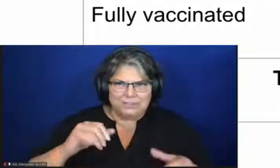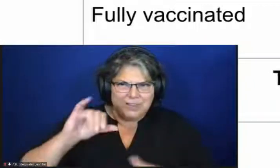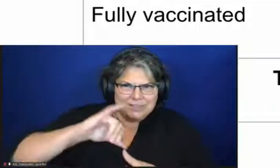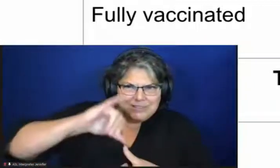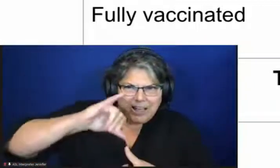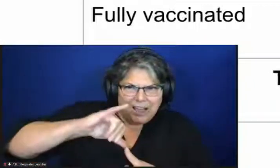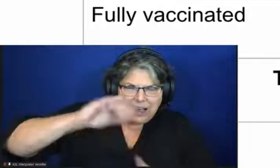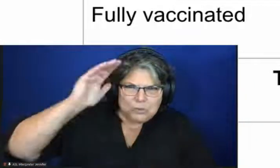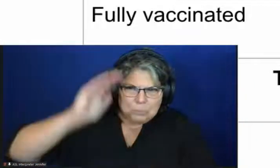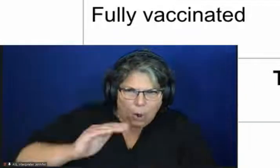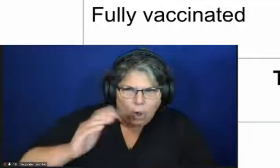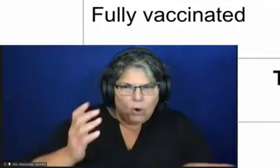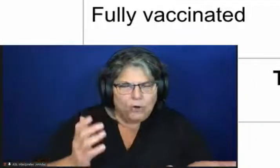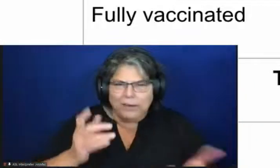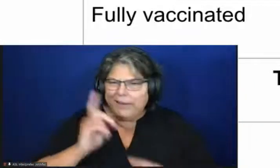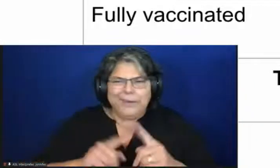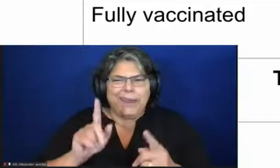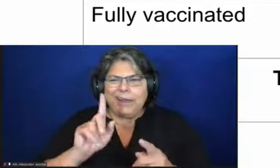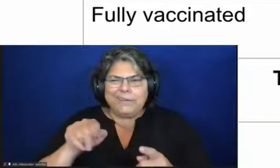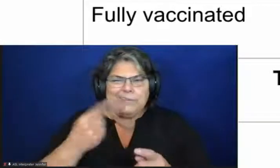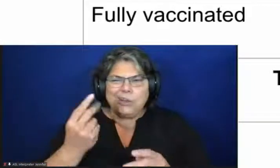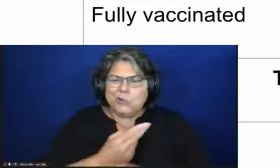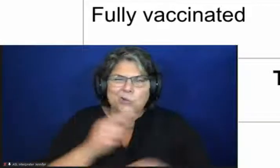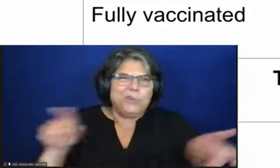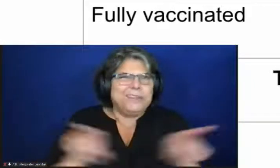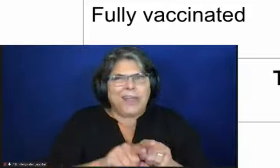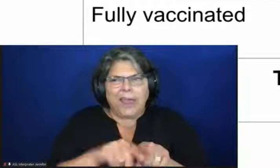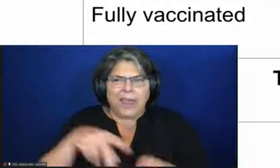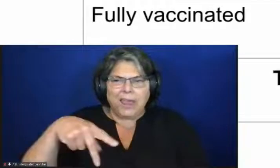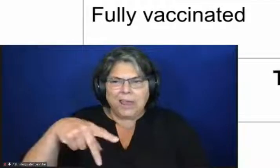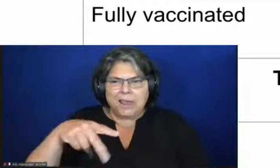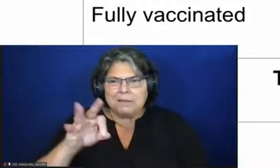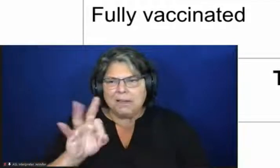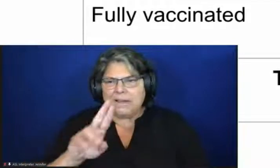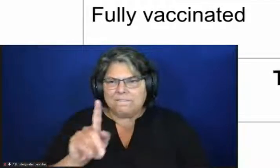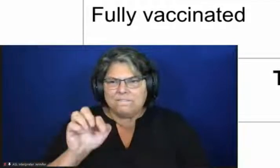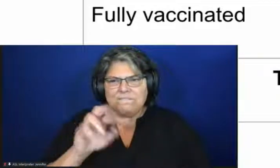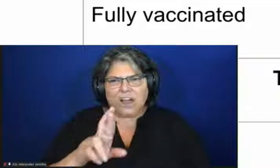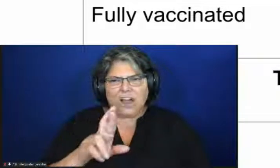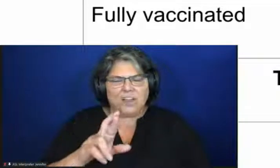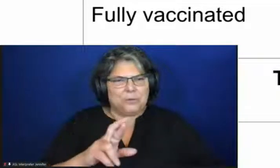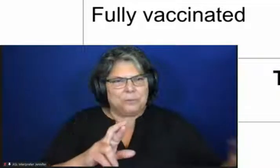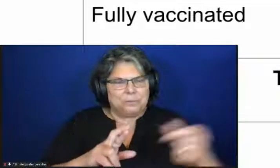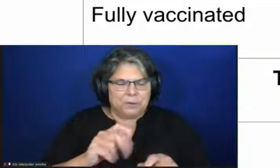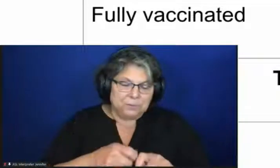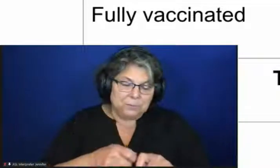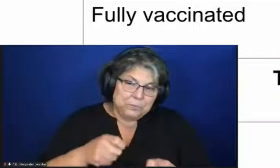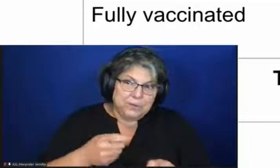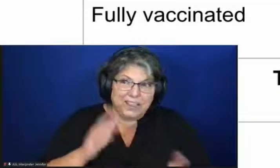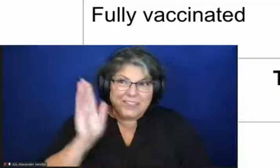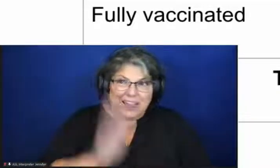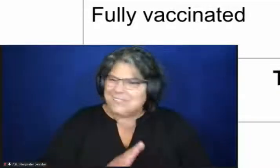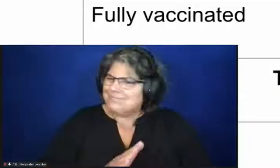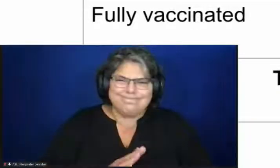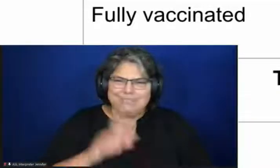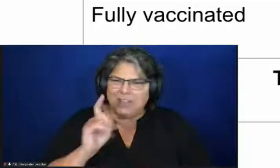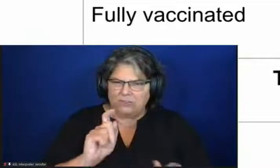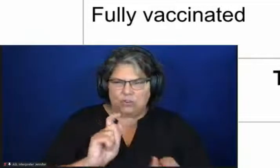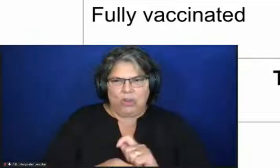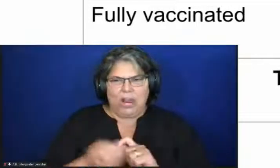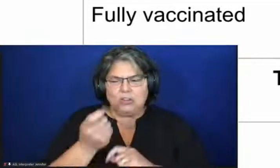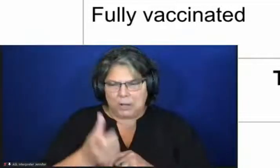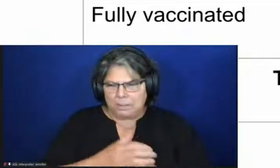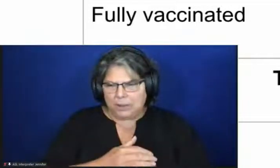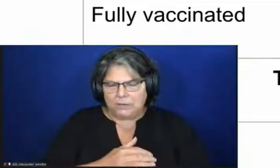So we're not going to be able to just reach into the old Pfizer vials and pull out smaller doses. Now, this is